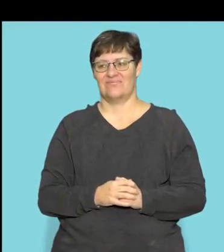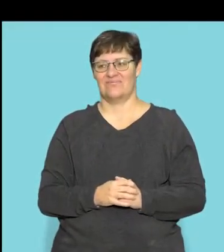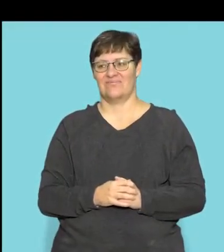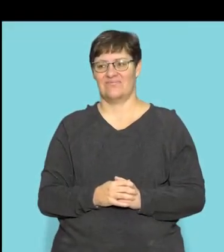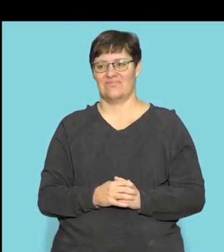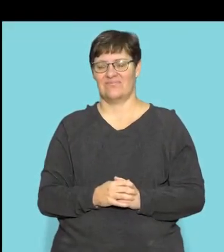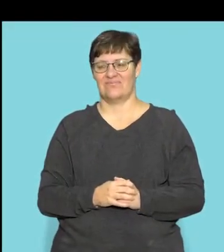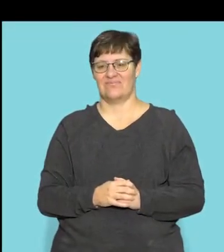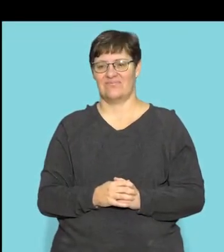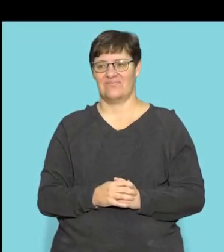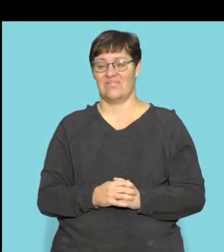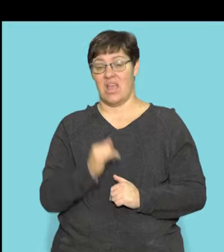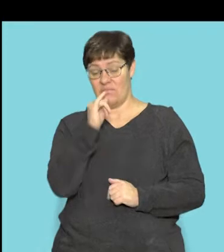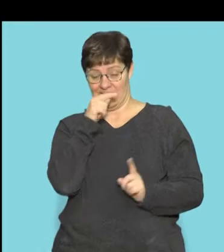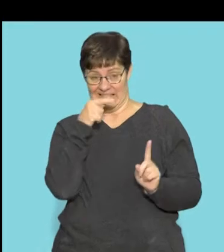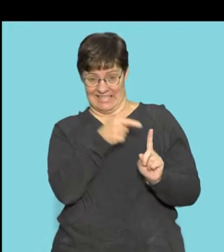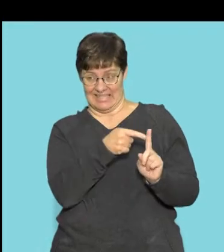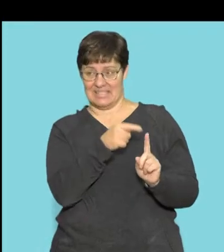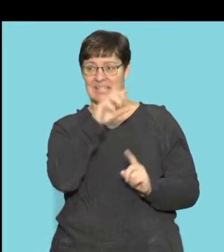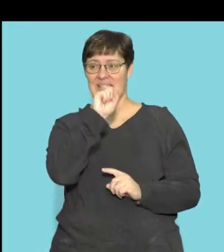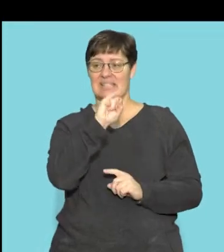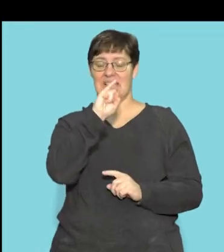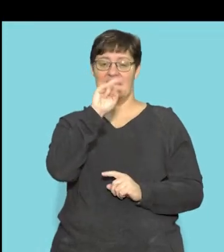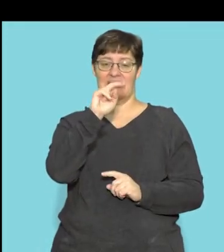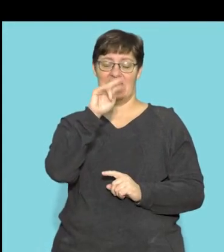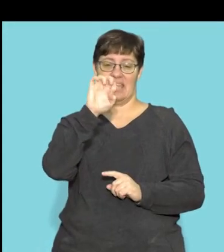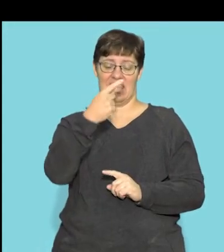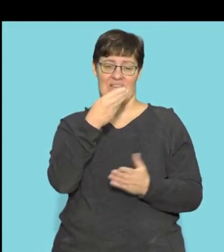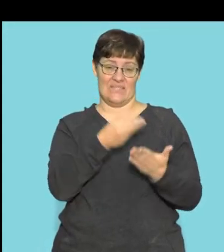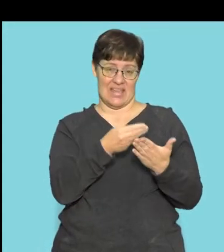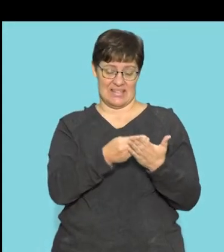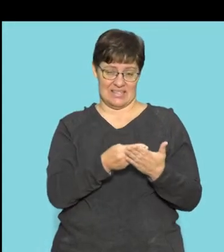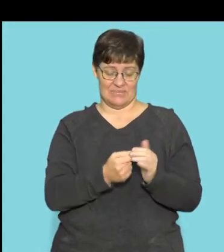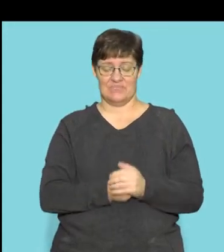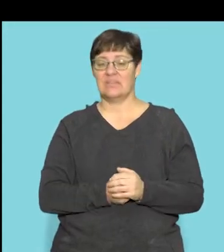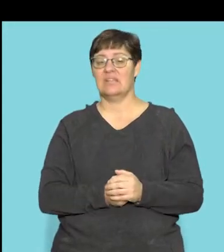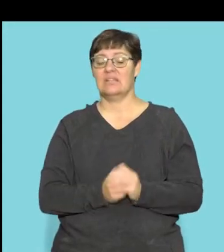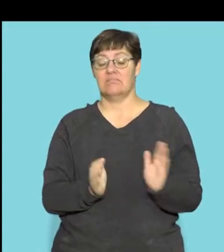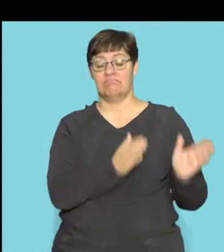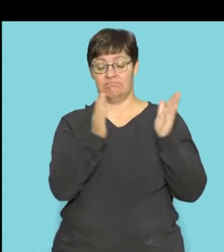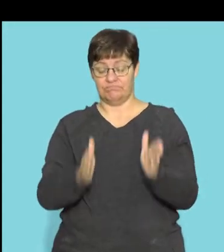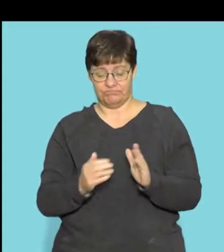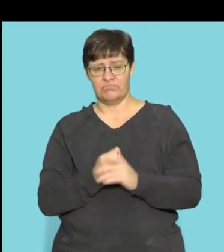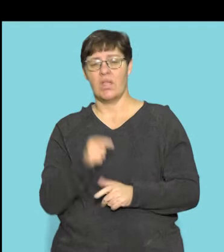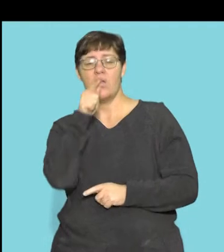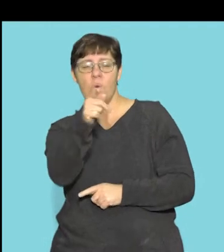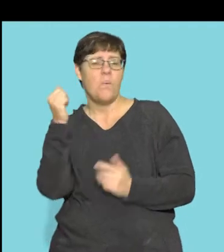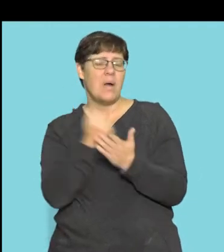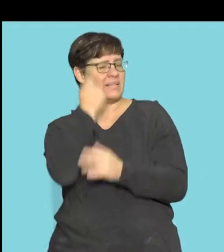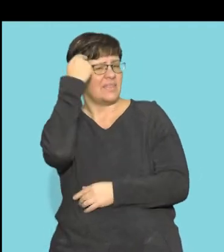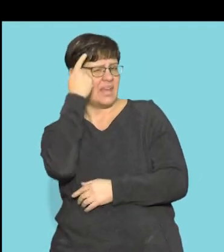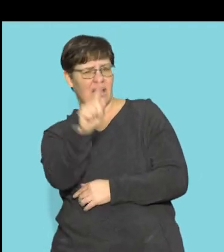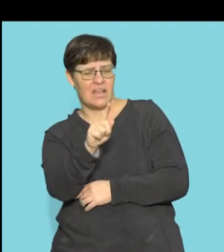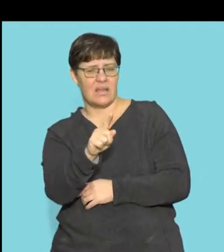So remember that we are now looking at sinking funds. And with this sinking fund, I want you to think about